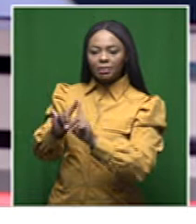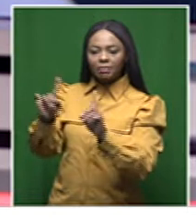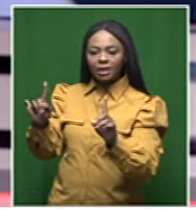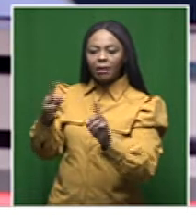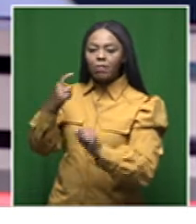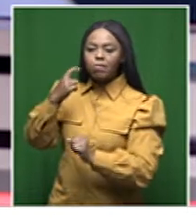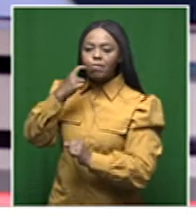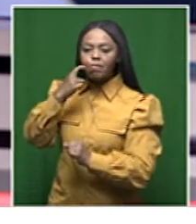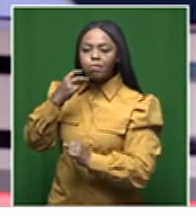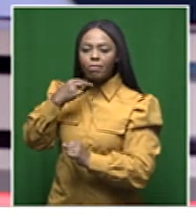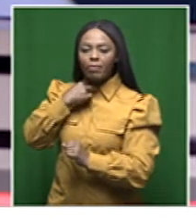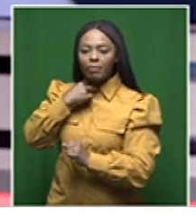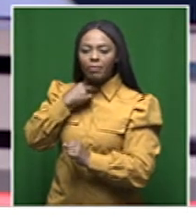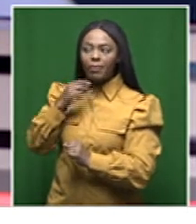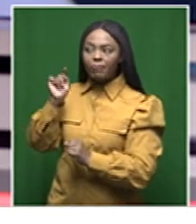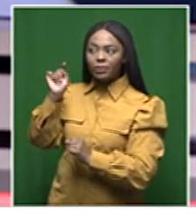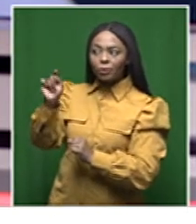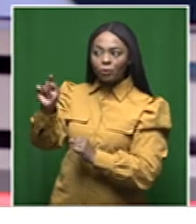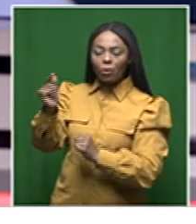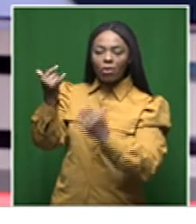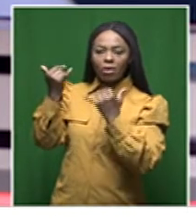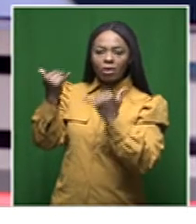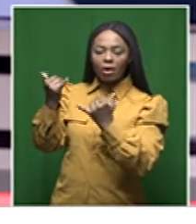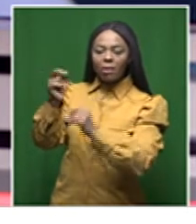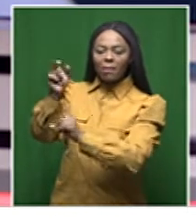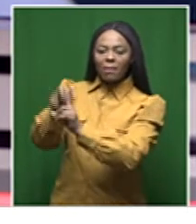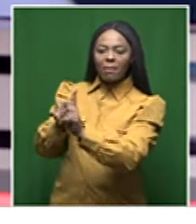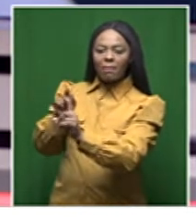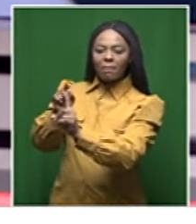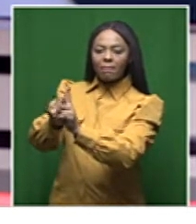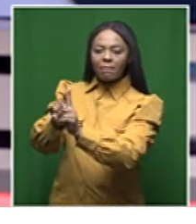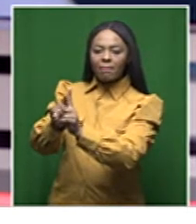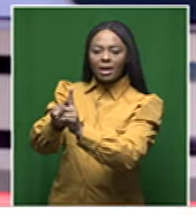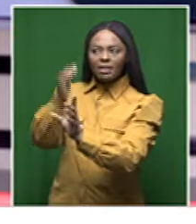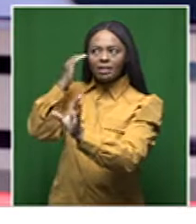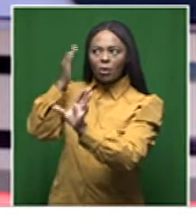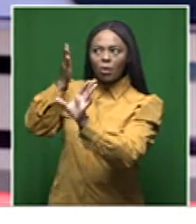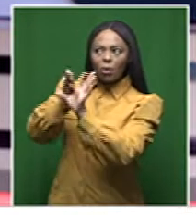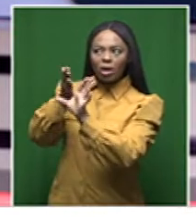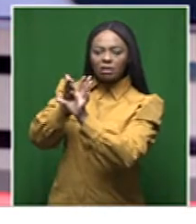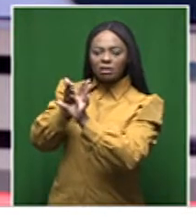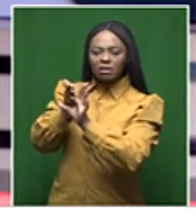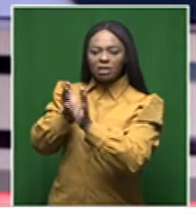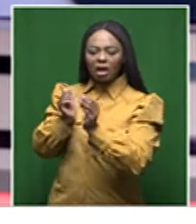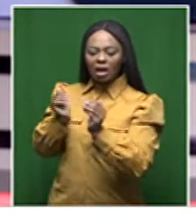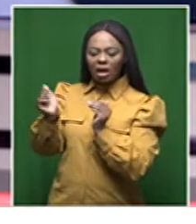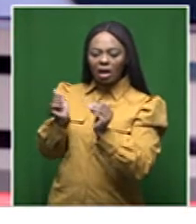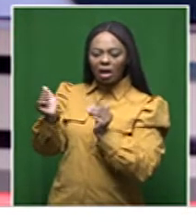were someone in this case who is someone that has to psychologically deal with all these issues because